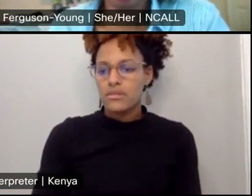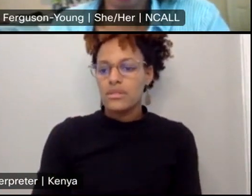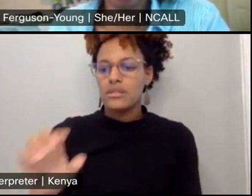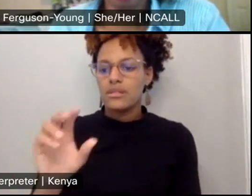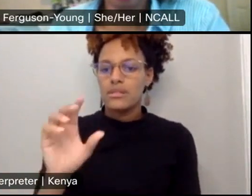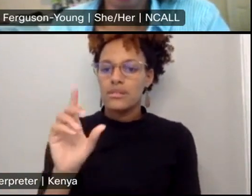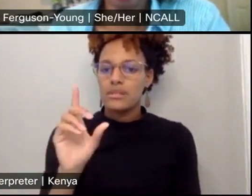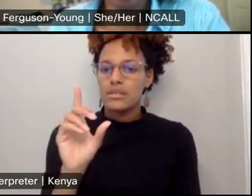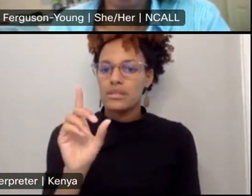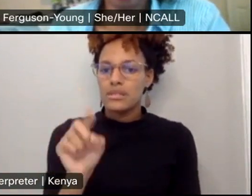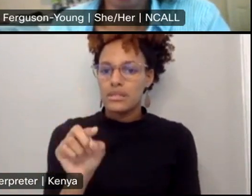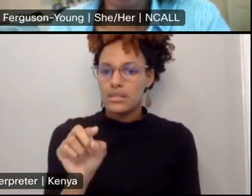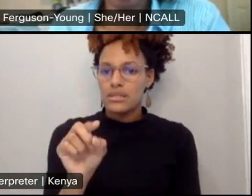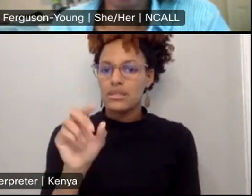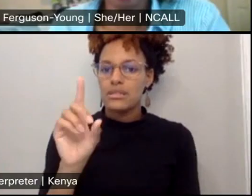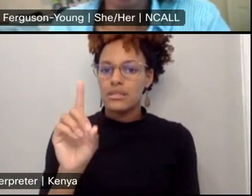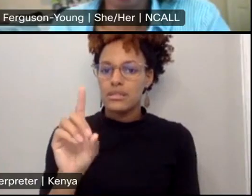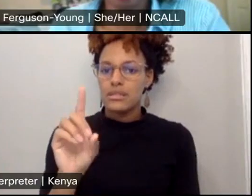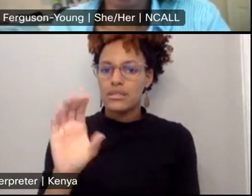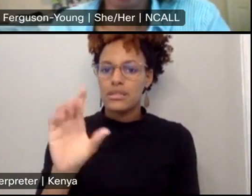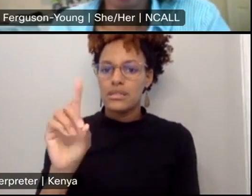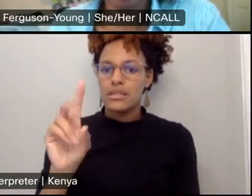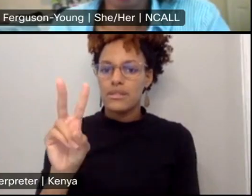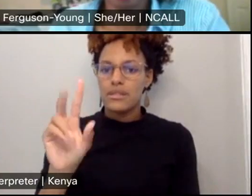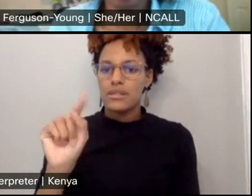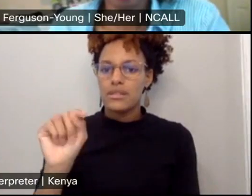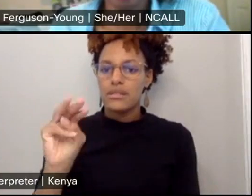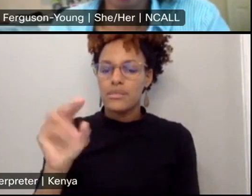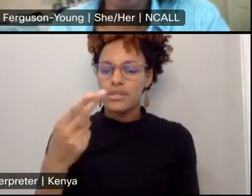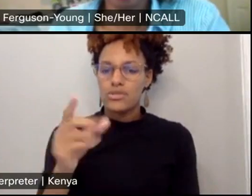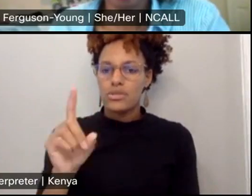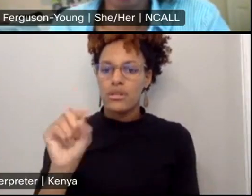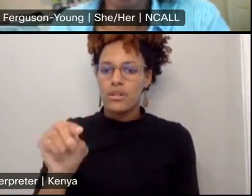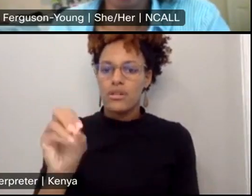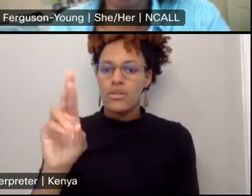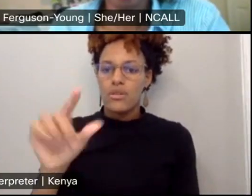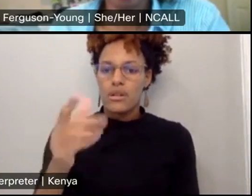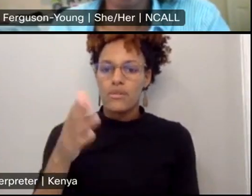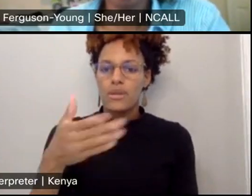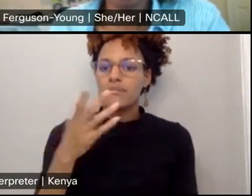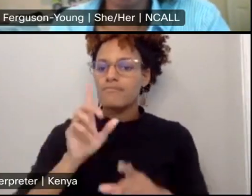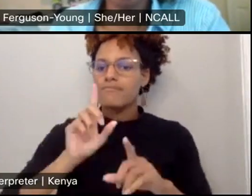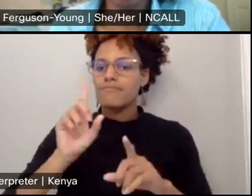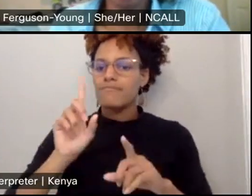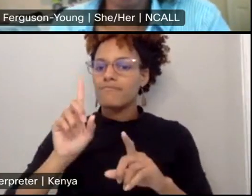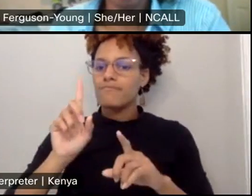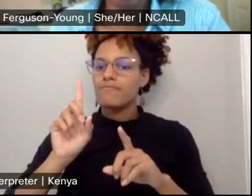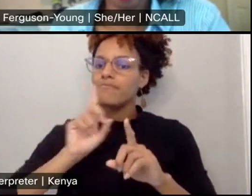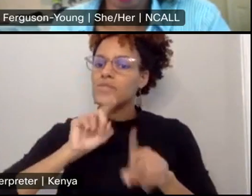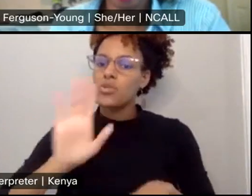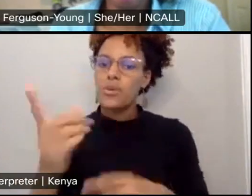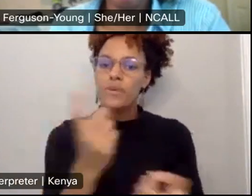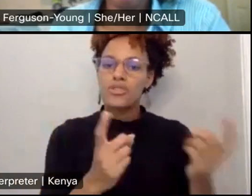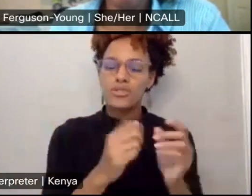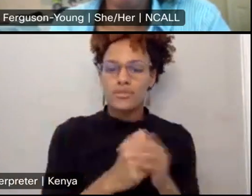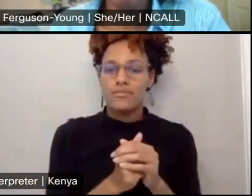dvtmh.org. And we will be sure to answer any of your questions if you have any. So